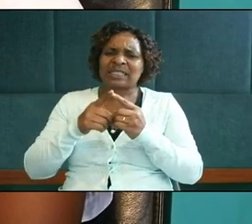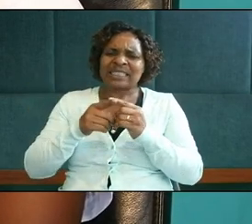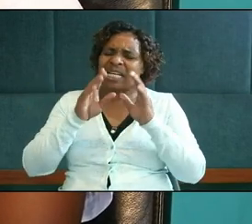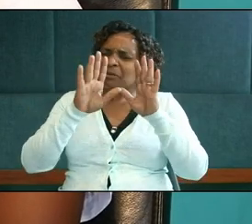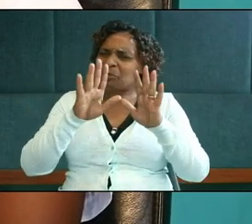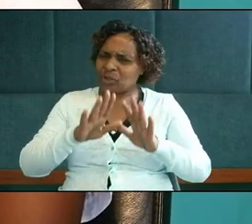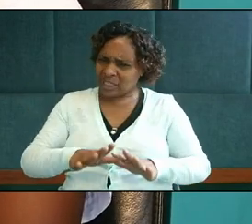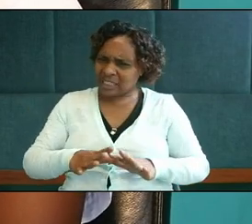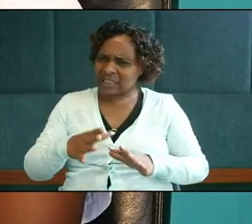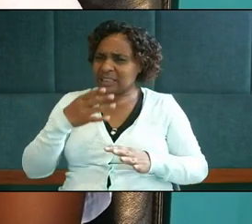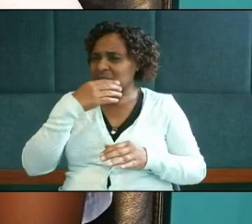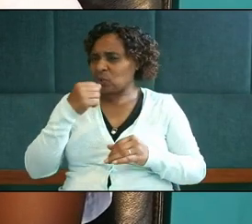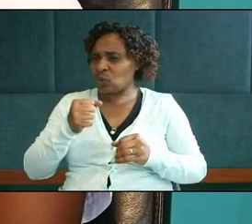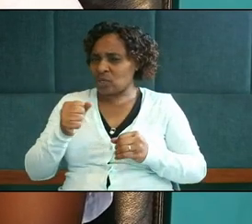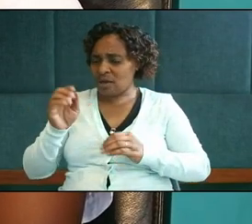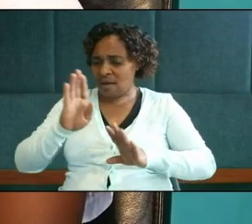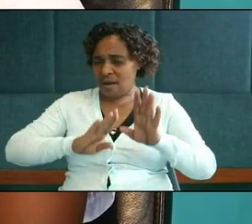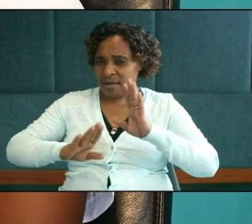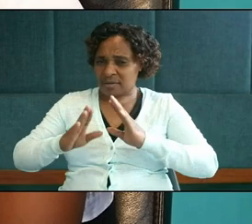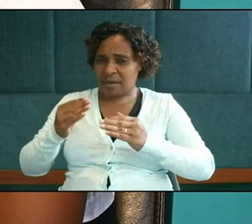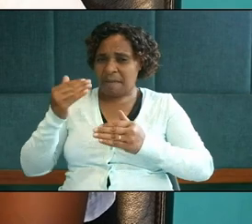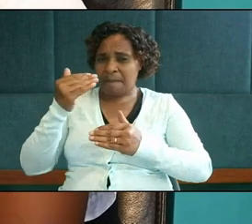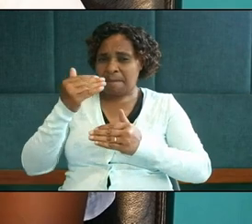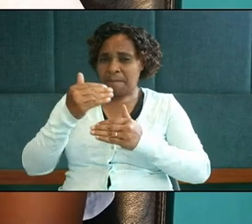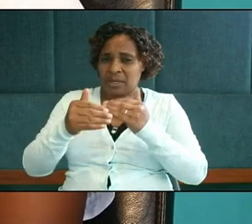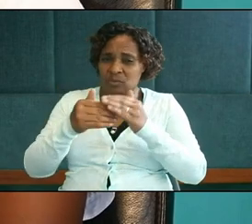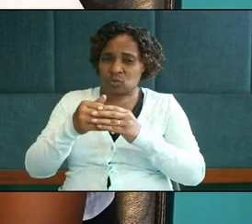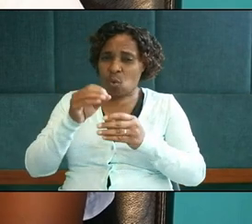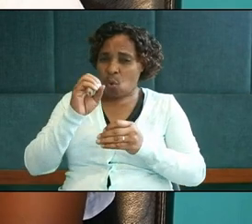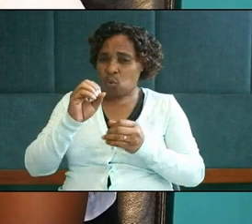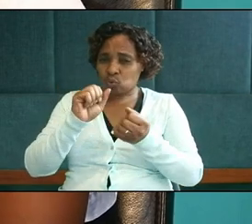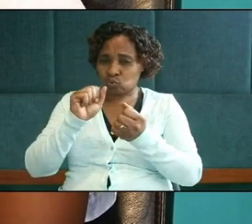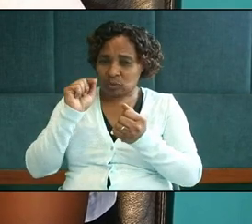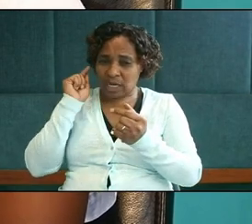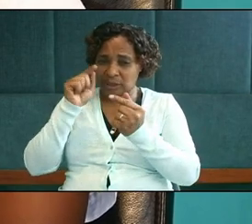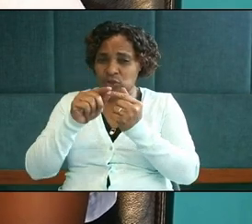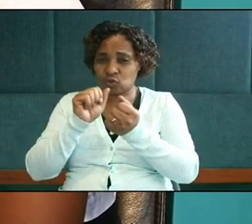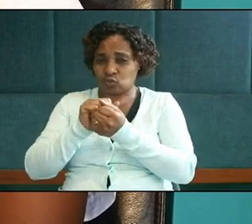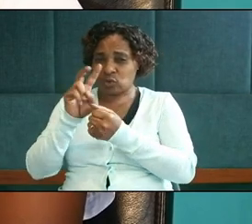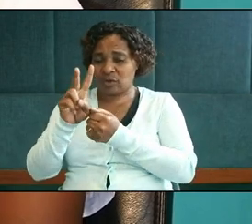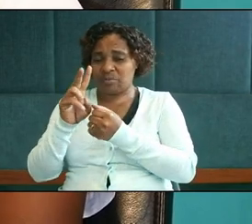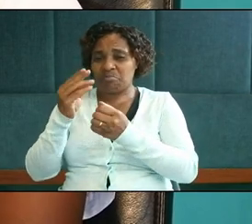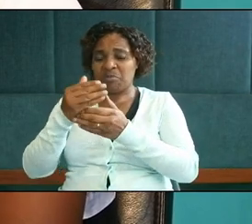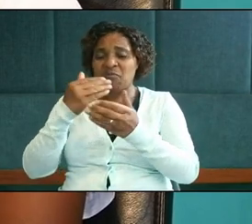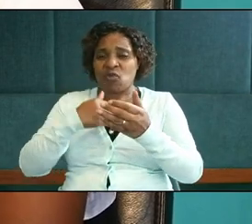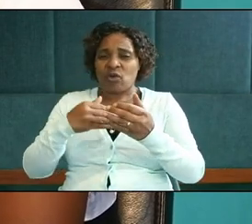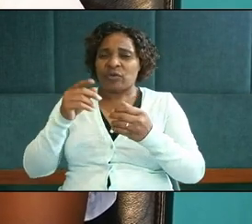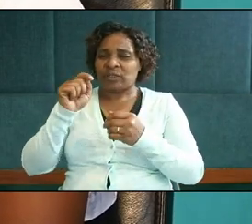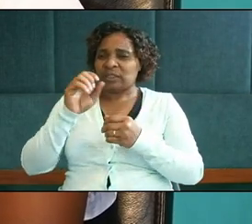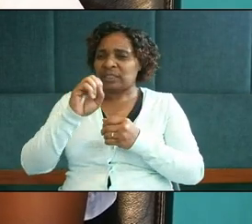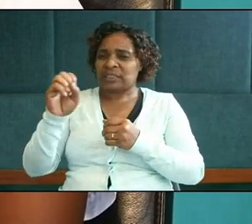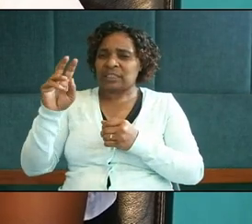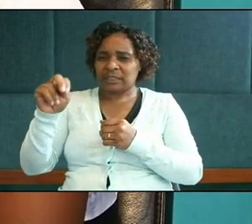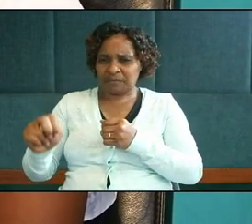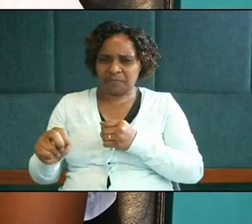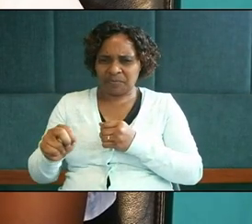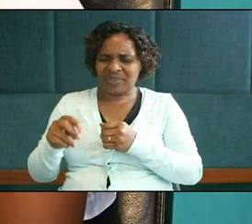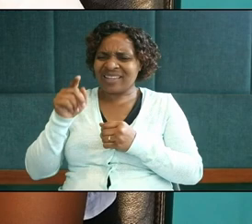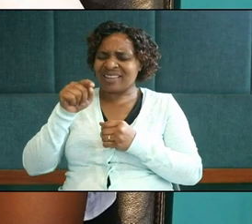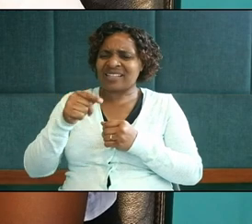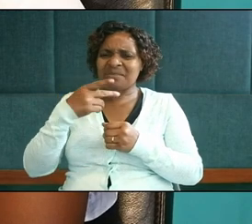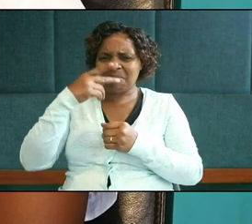critical age group for character building is from 0 to 12, okay. just before your teens. Mm-hmm. In that age, if your parents